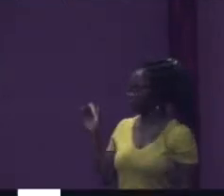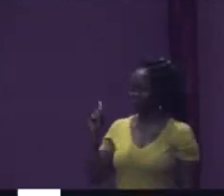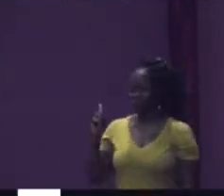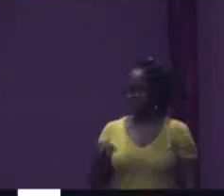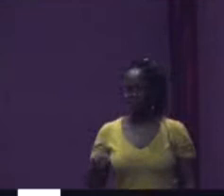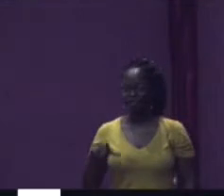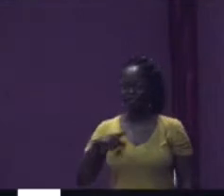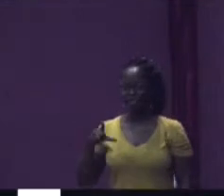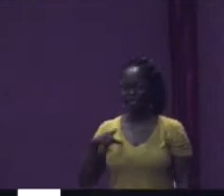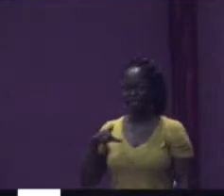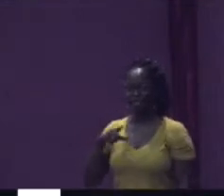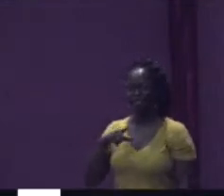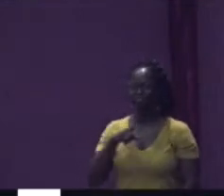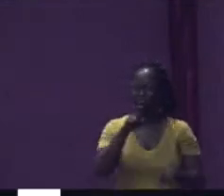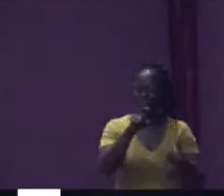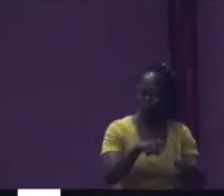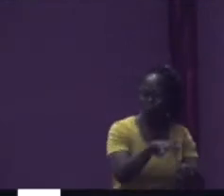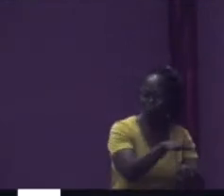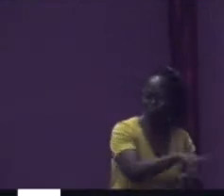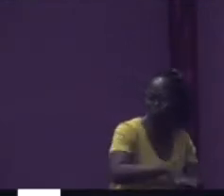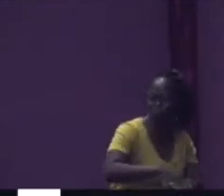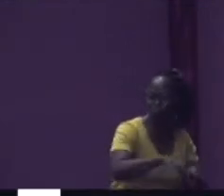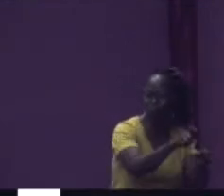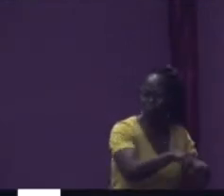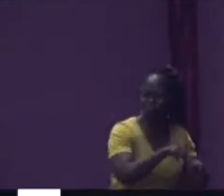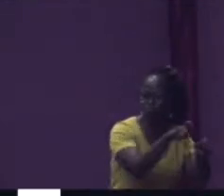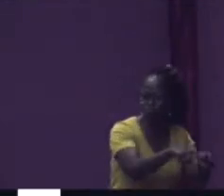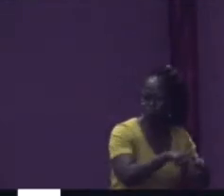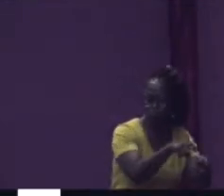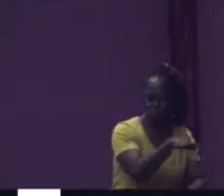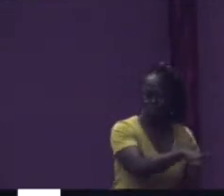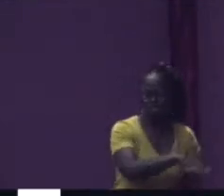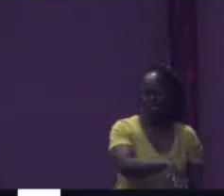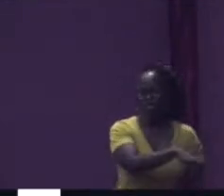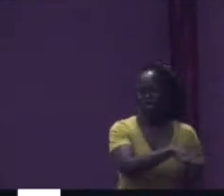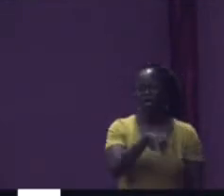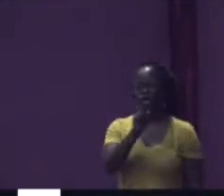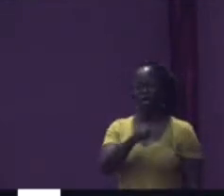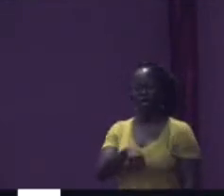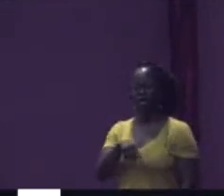the older woman. She died